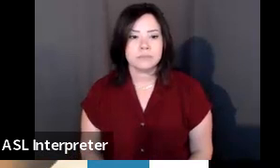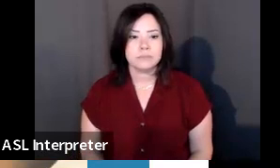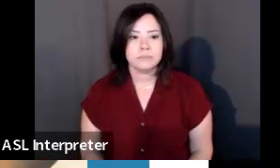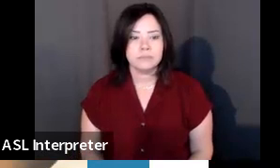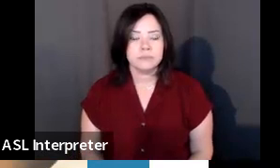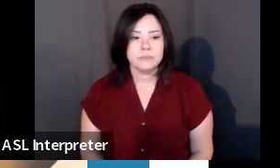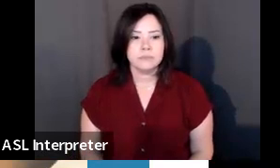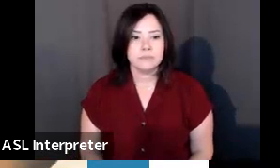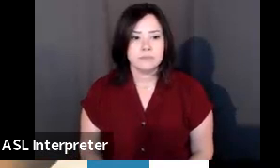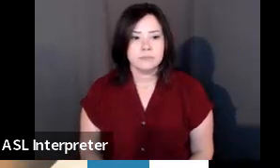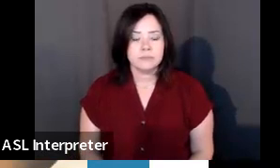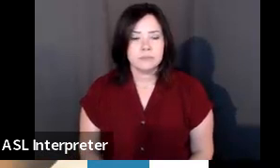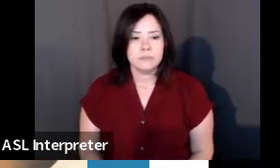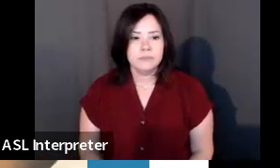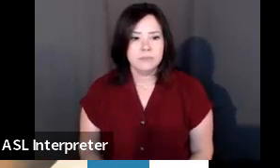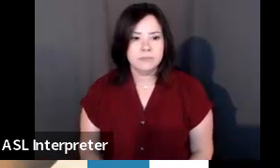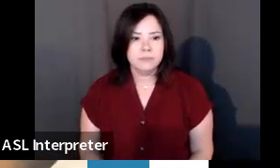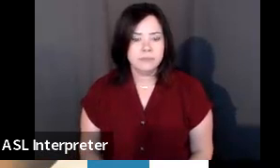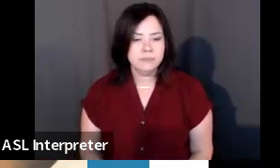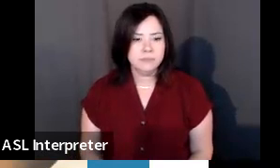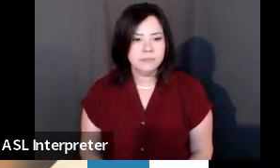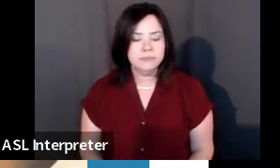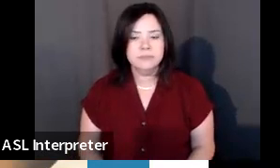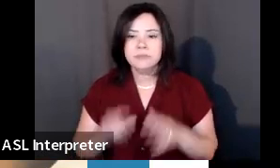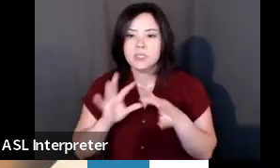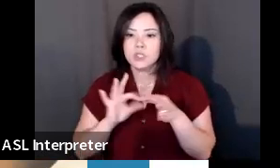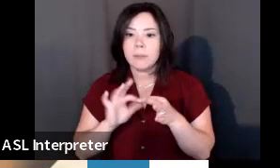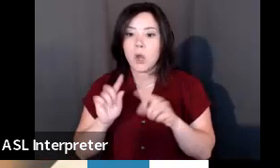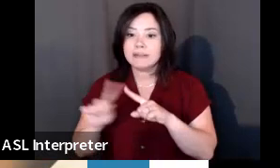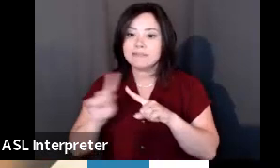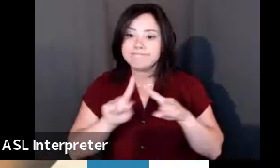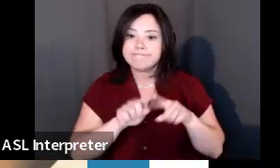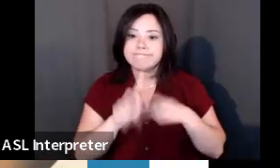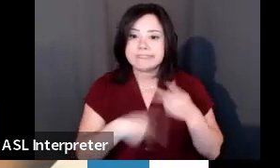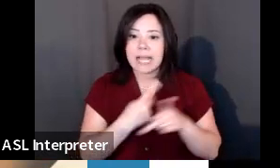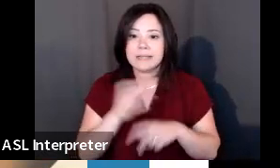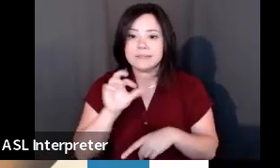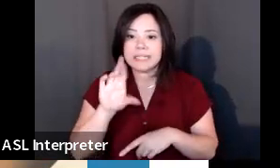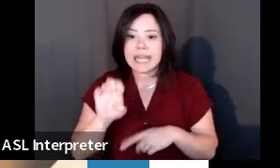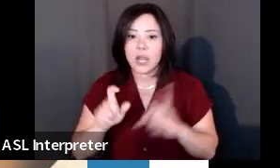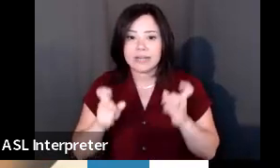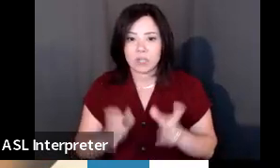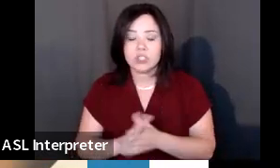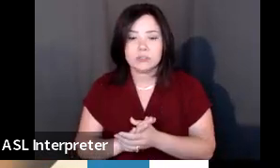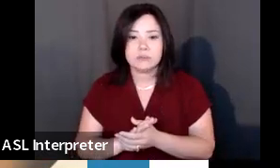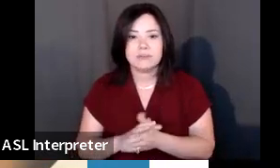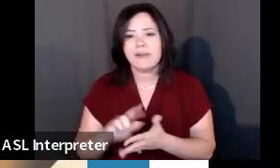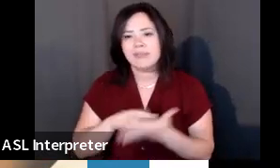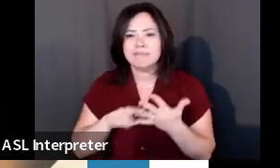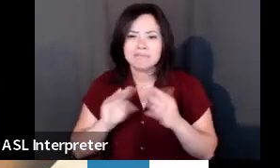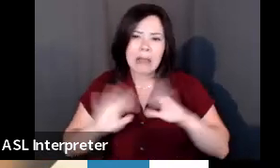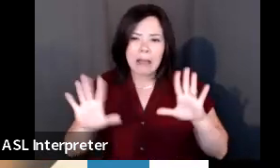All right, so I wanted to talk about the levels of caregivers that there are, and these are probably obvious, but I think it's